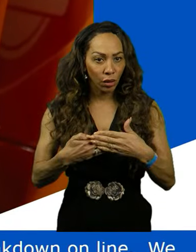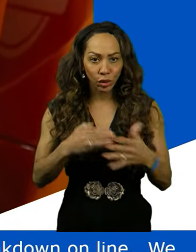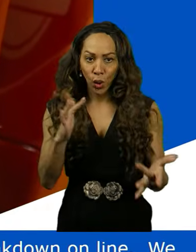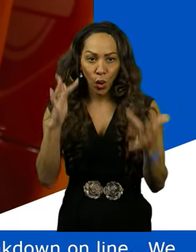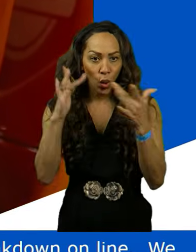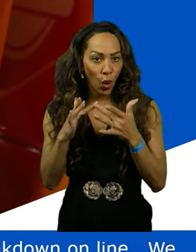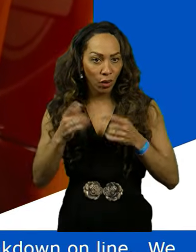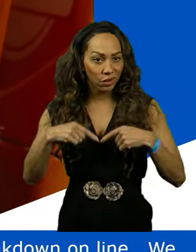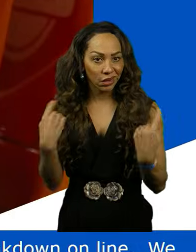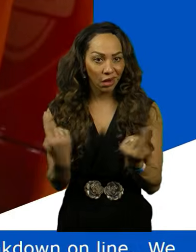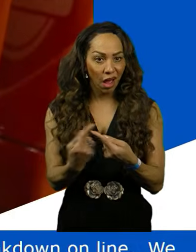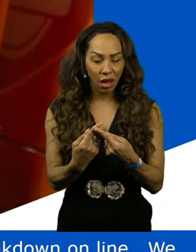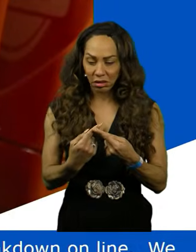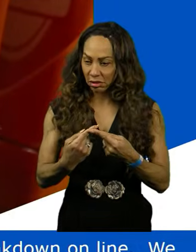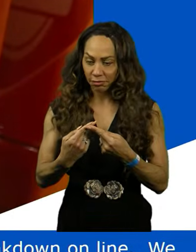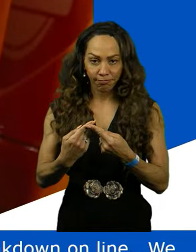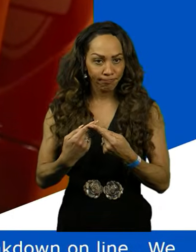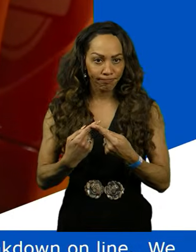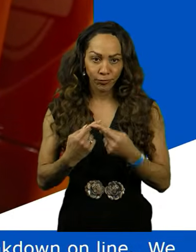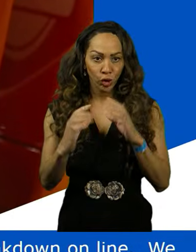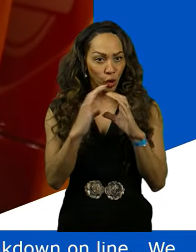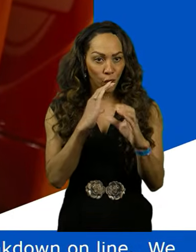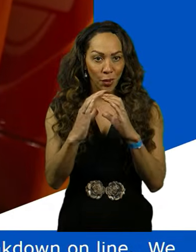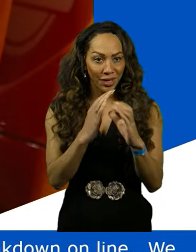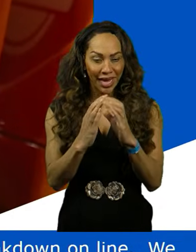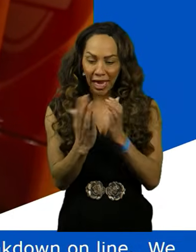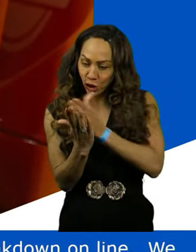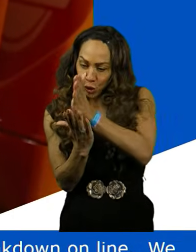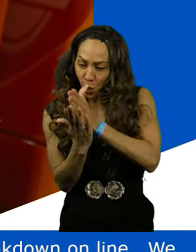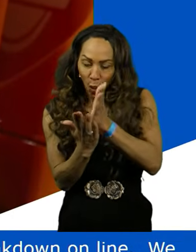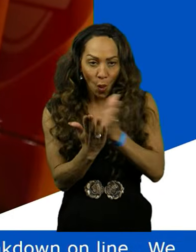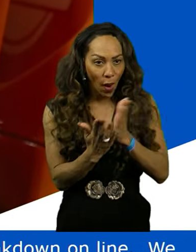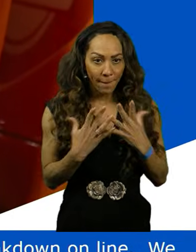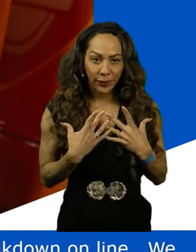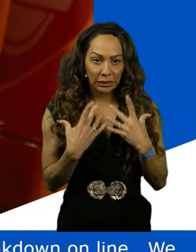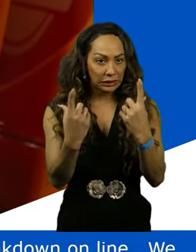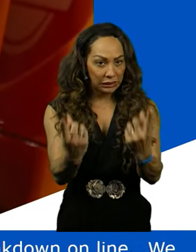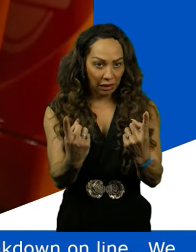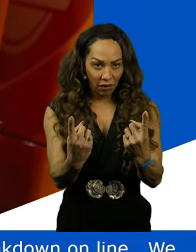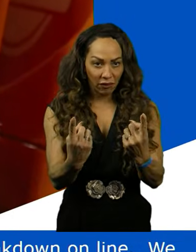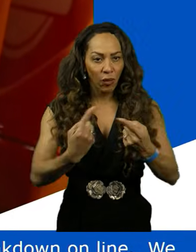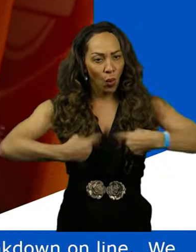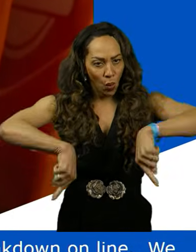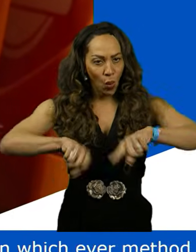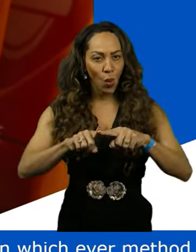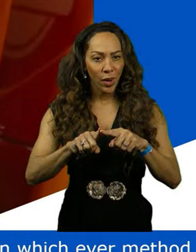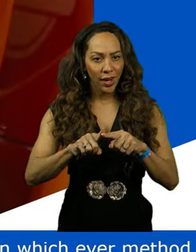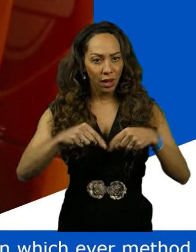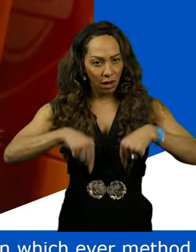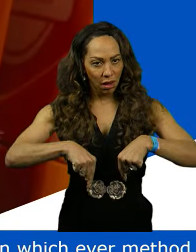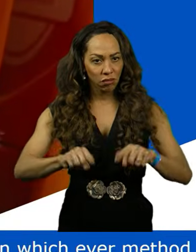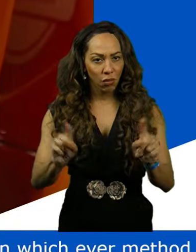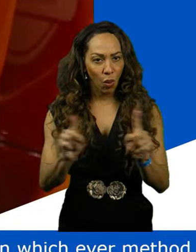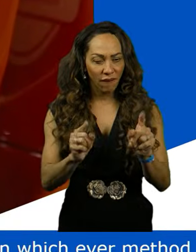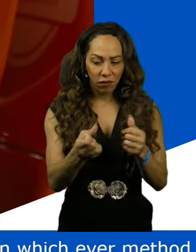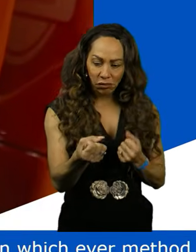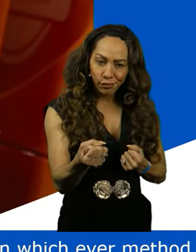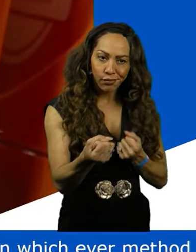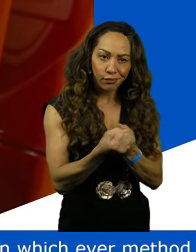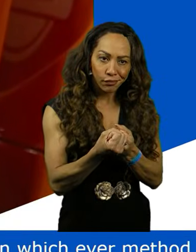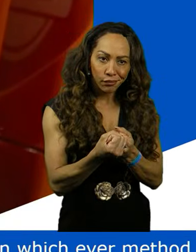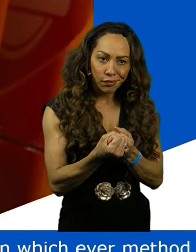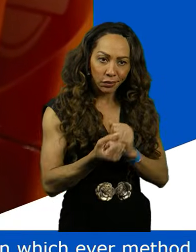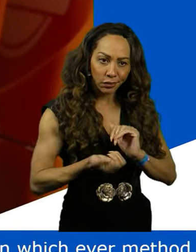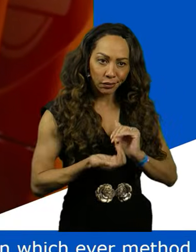in whichever method that you choose. We're here to support you. We're here to provide a service and give you that reassurance and tell you